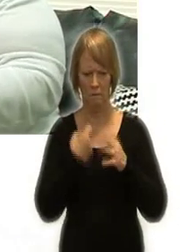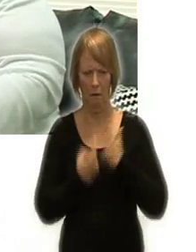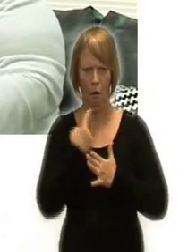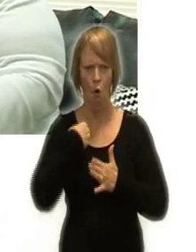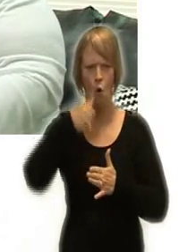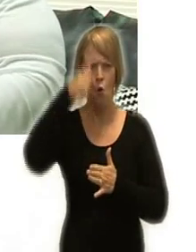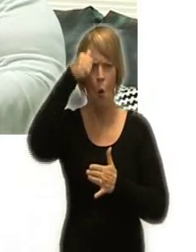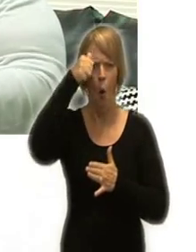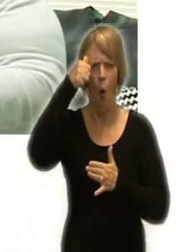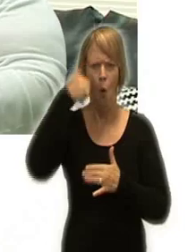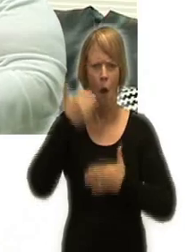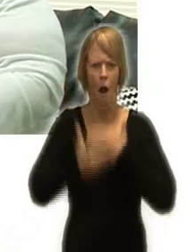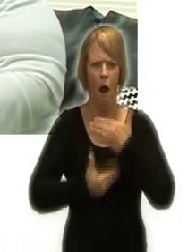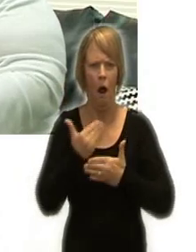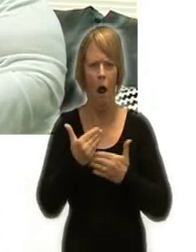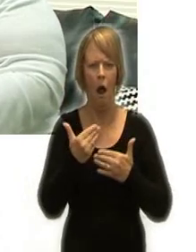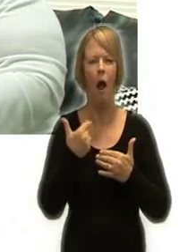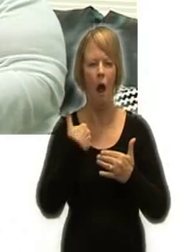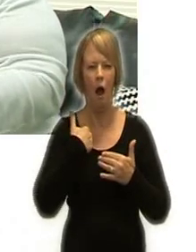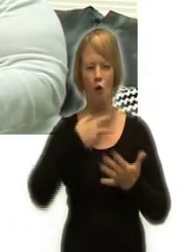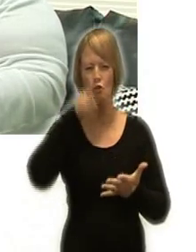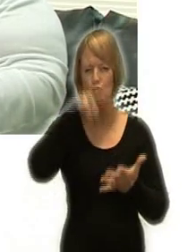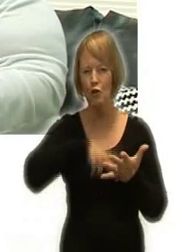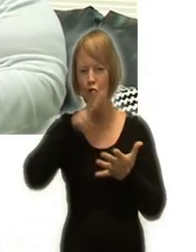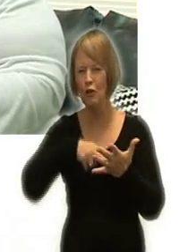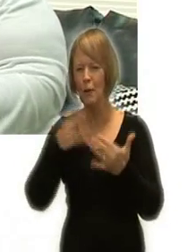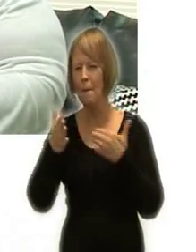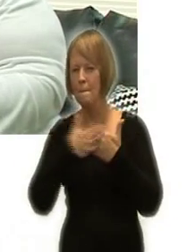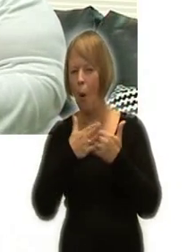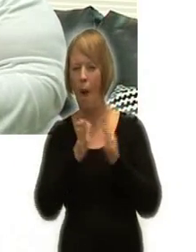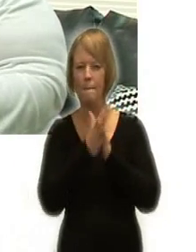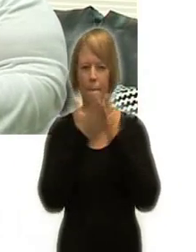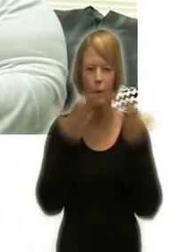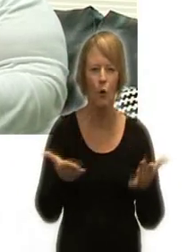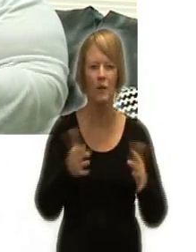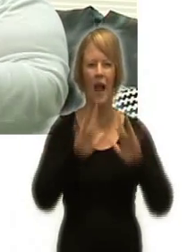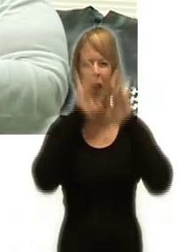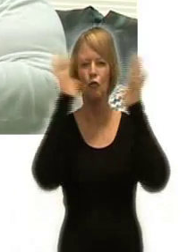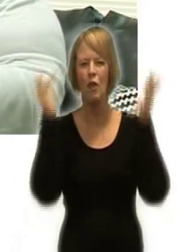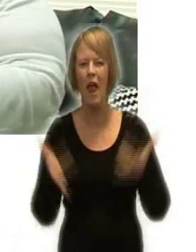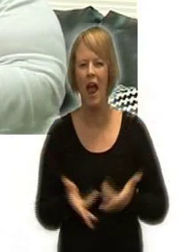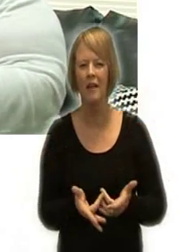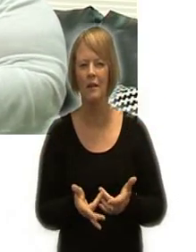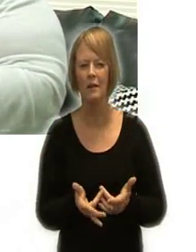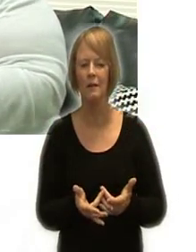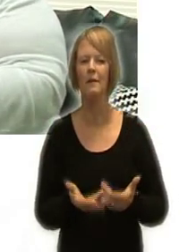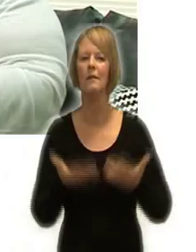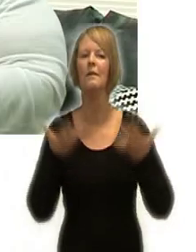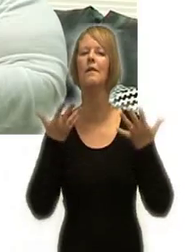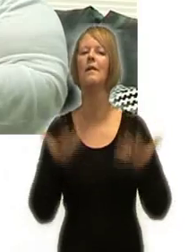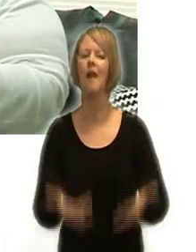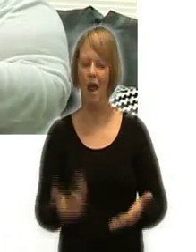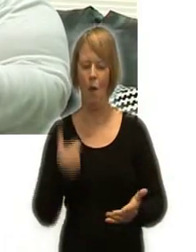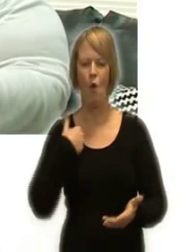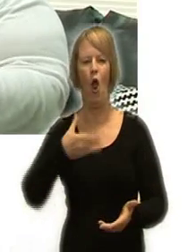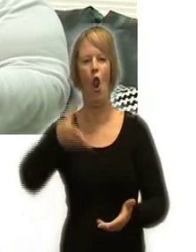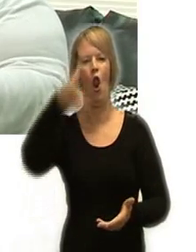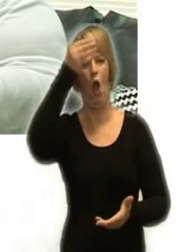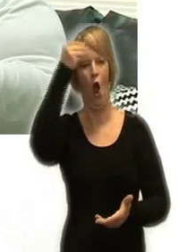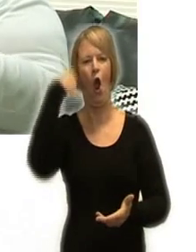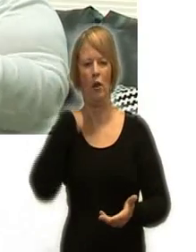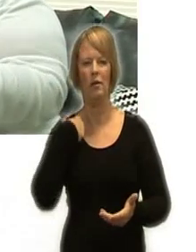and learned about my illness, how to deal with it, what my triggers were, when to recognise them,